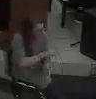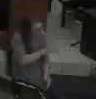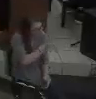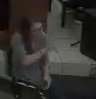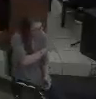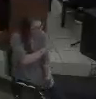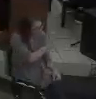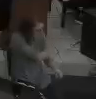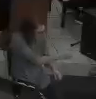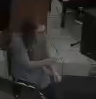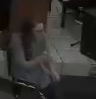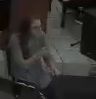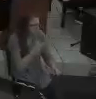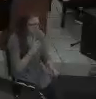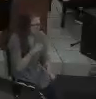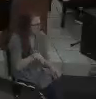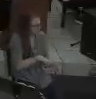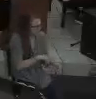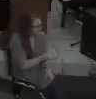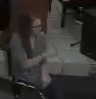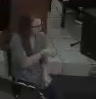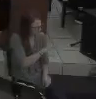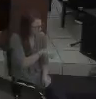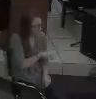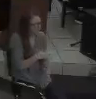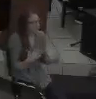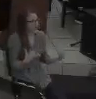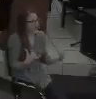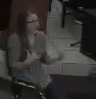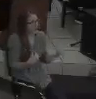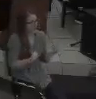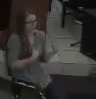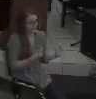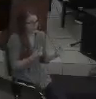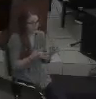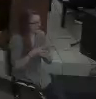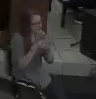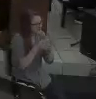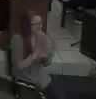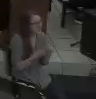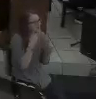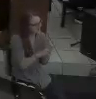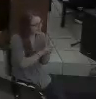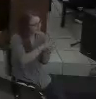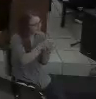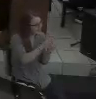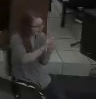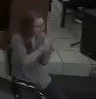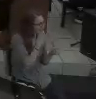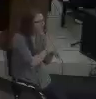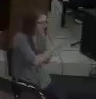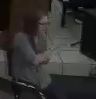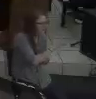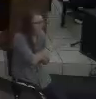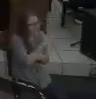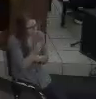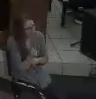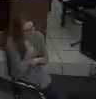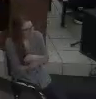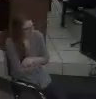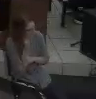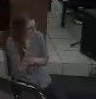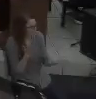yes. And now I am the coordinator for the ushers for 9 and 11 o'clock service. I didn't know I was going